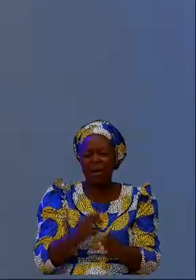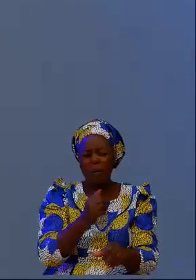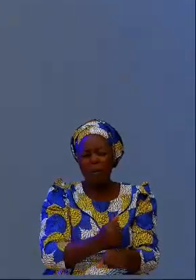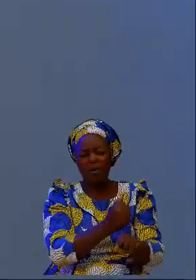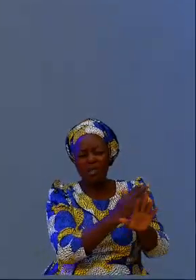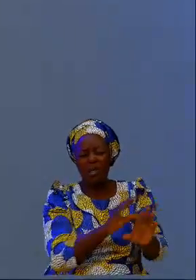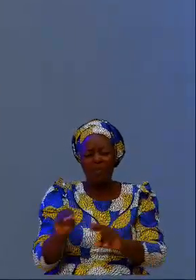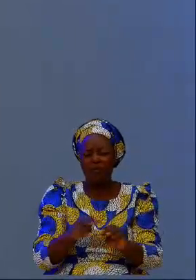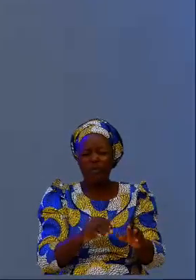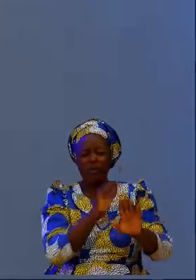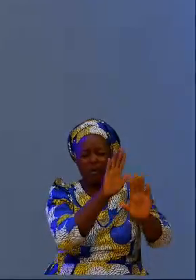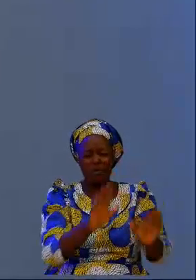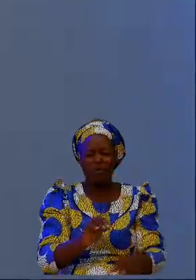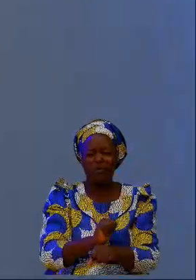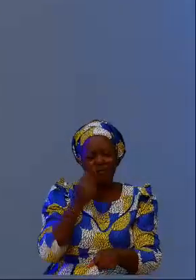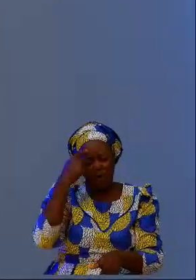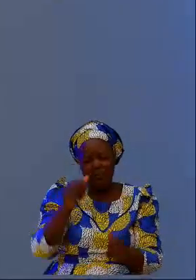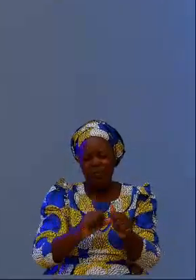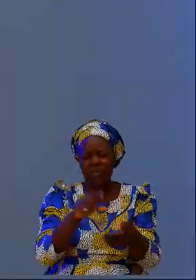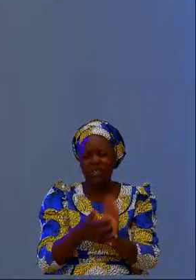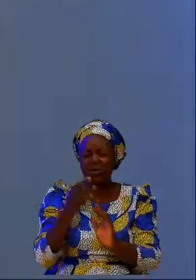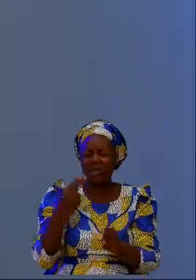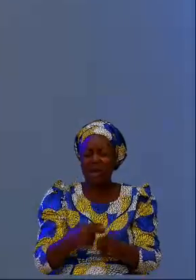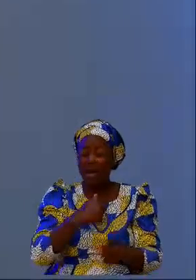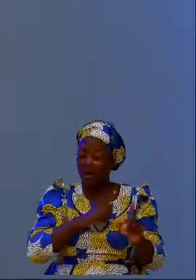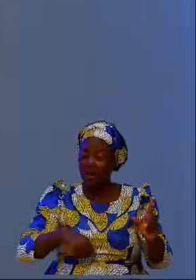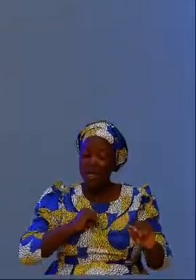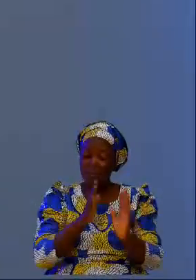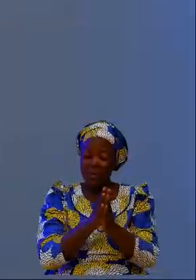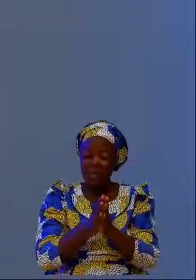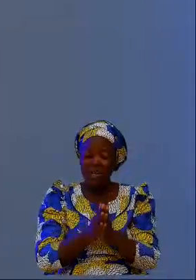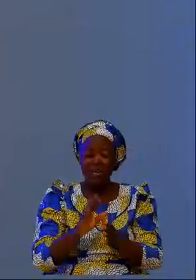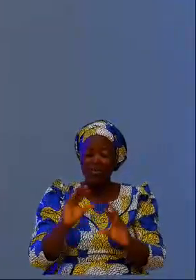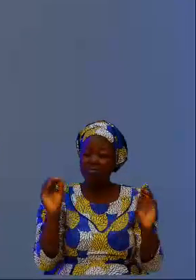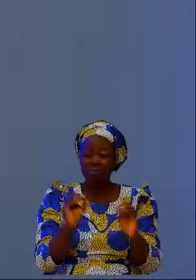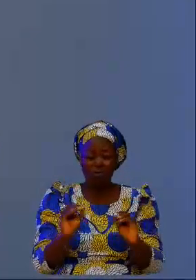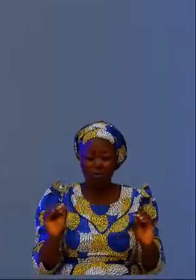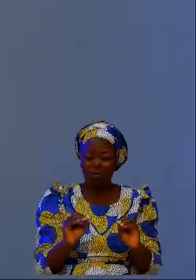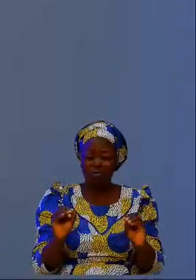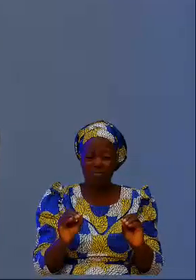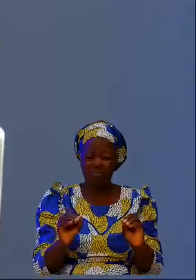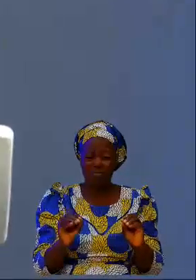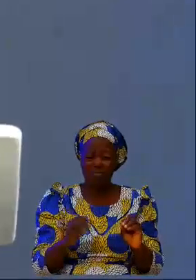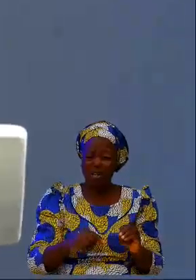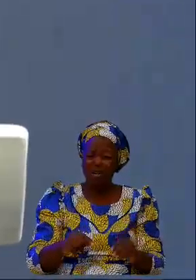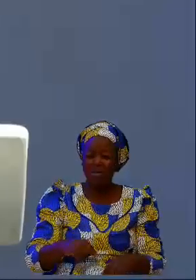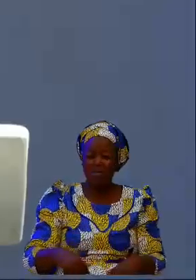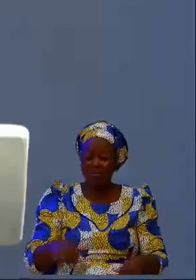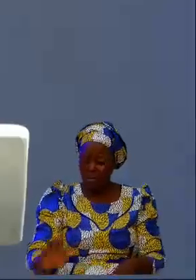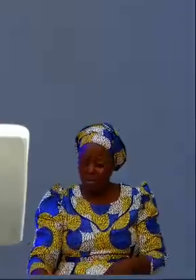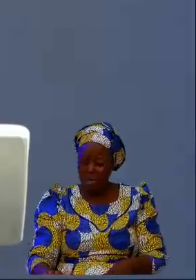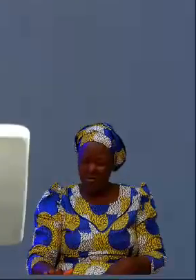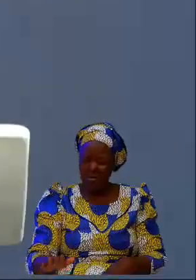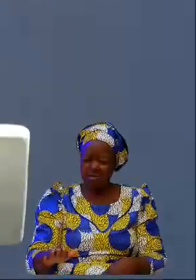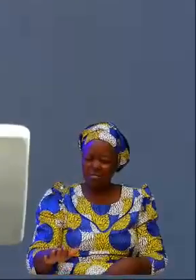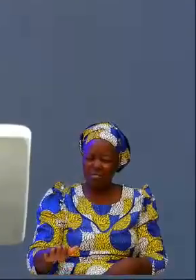Renewal for everyone. Mountain moving miracle for everyone. And Lord, I pray,